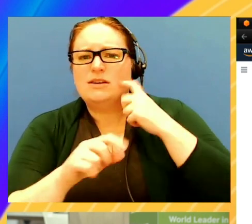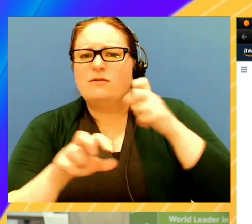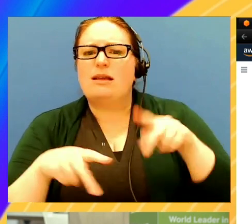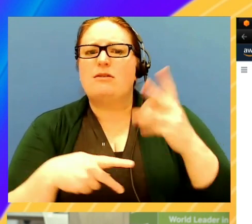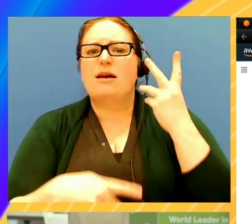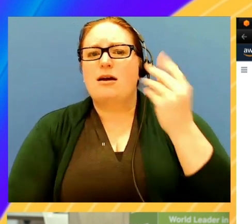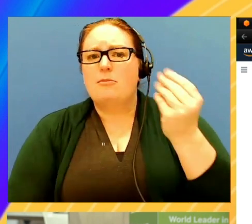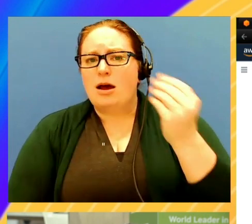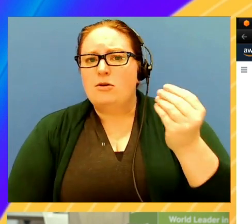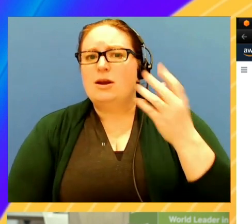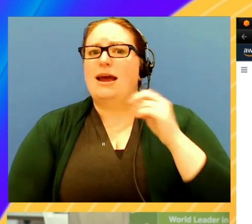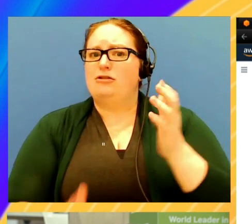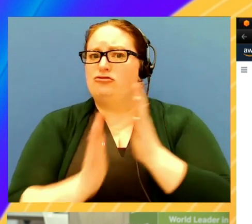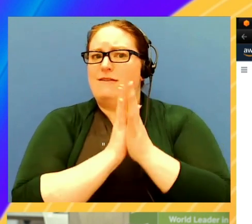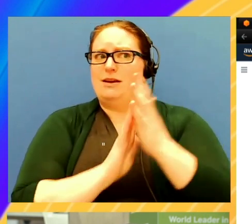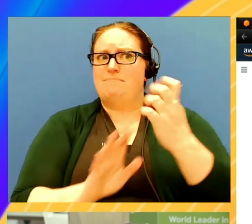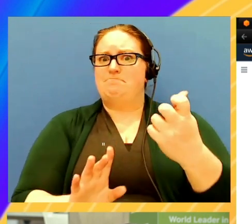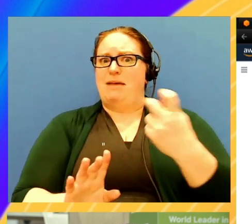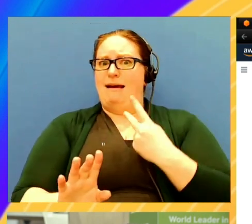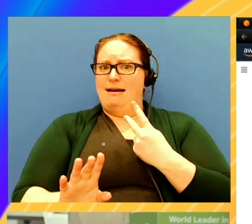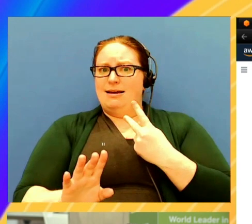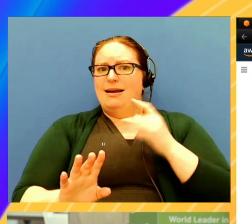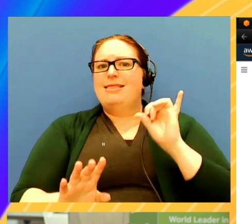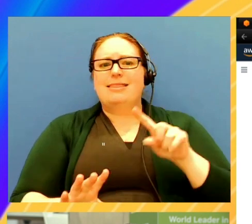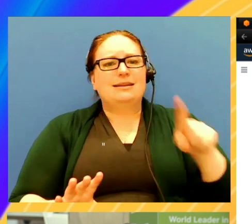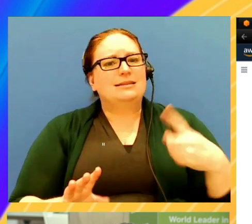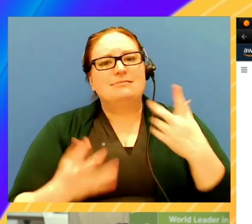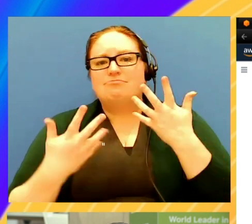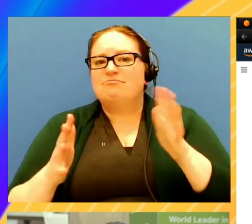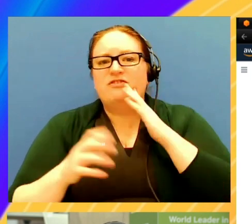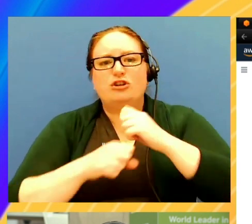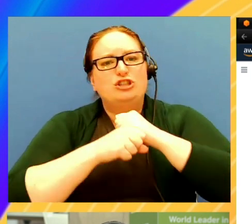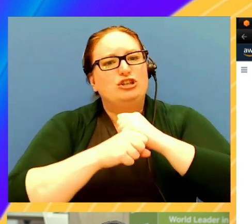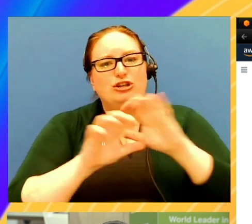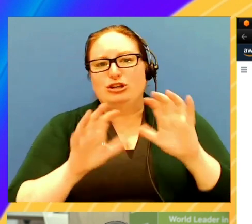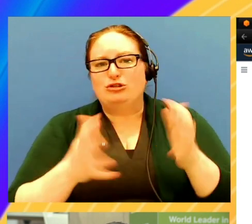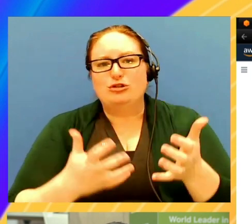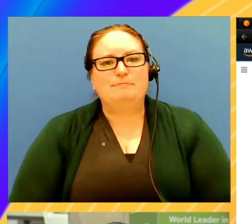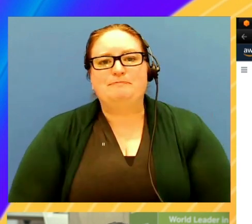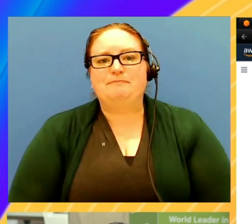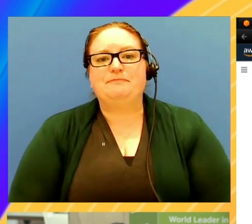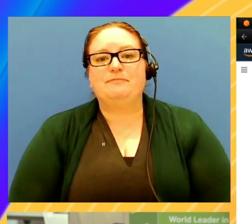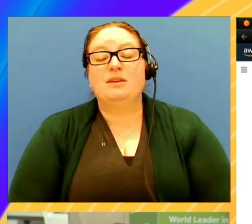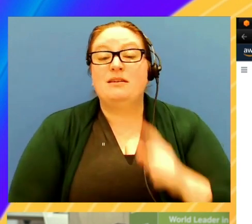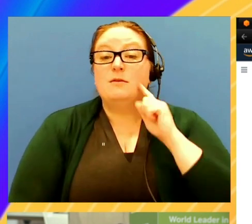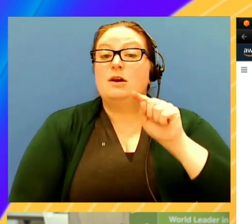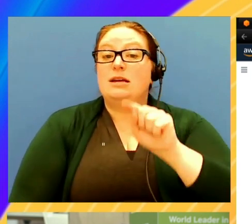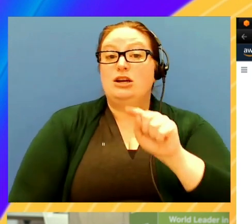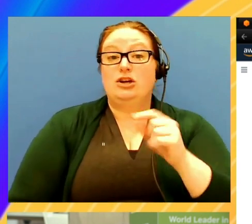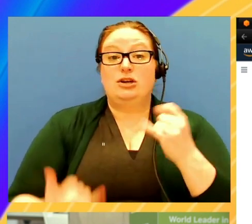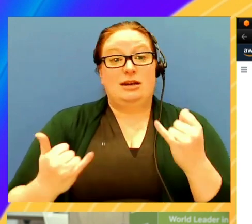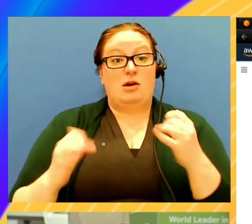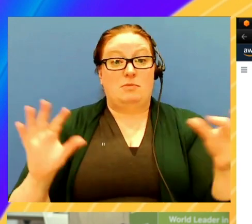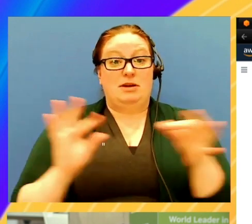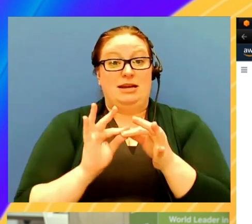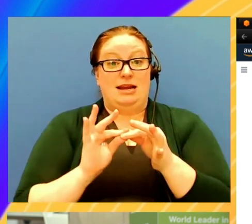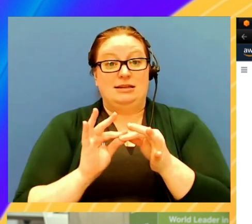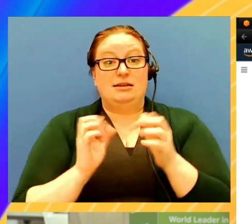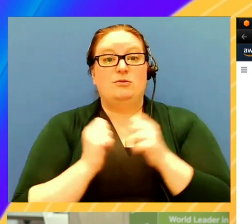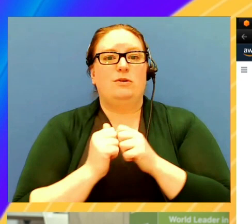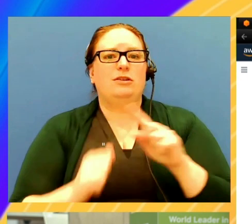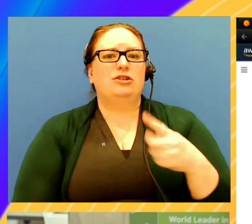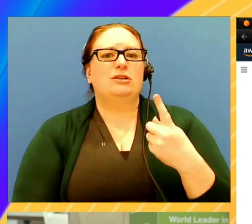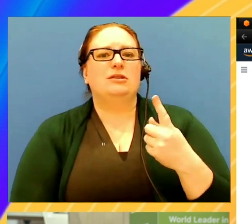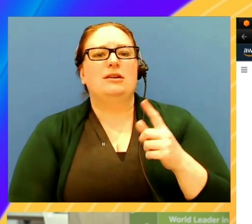ephemeral traffic back in, that's all that we need from our security group side of things. So in here, I'm now connected, through just a